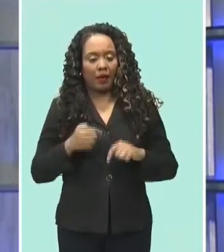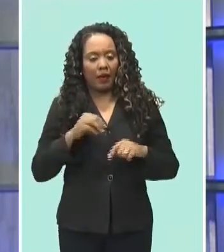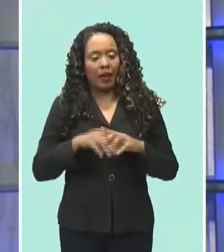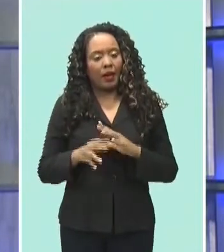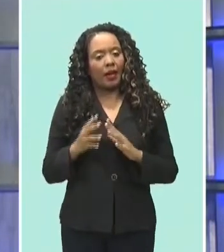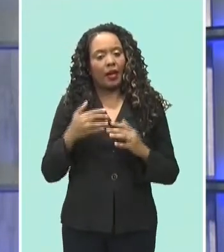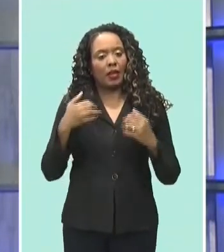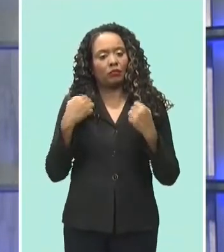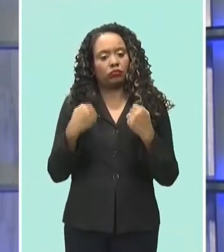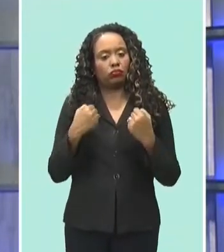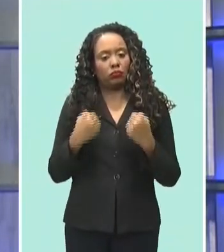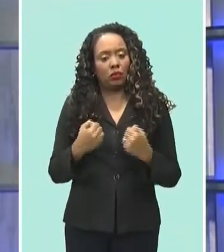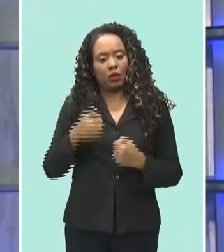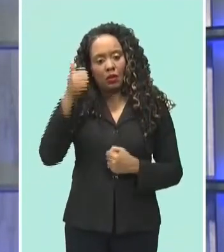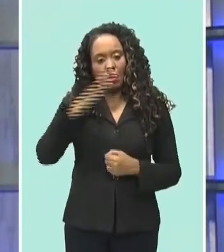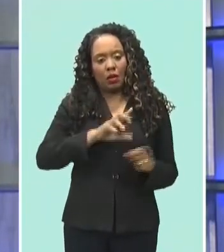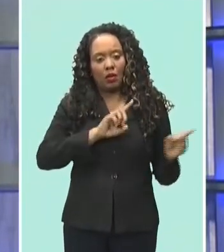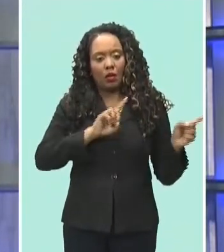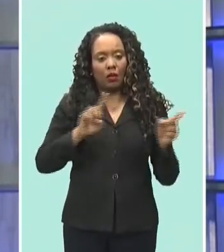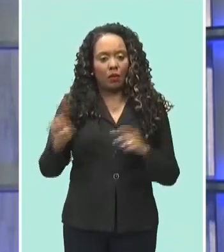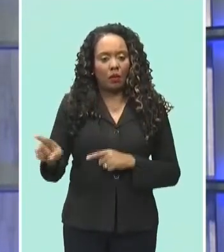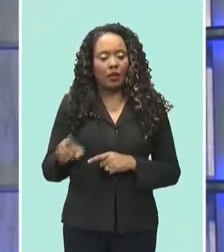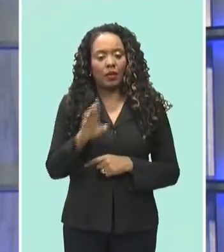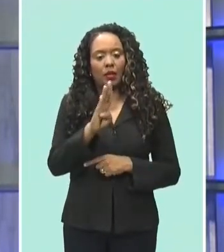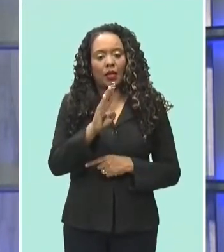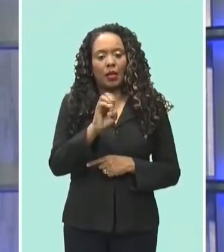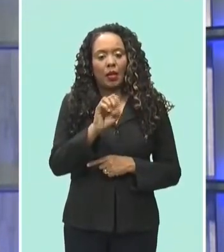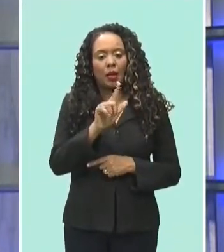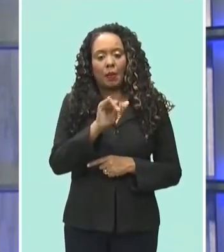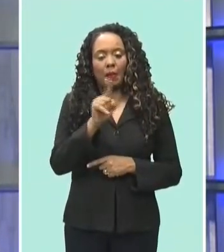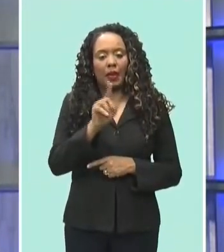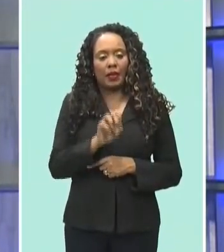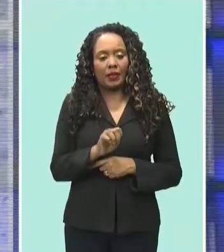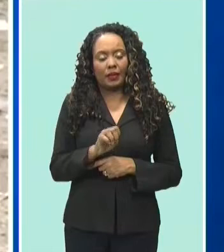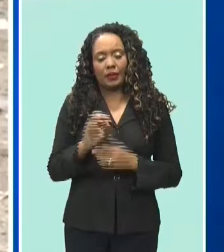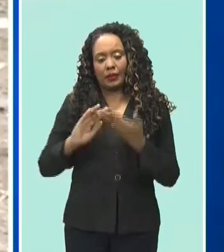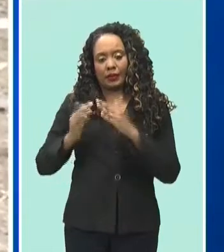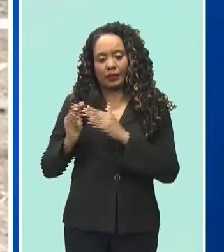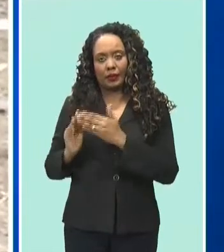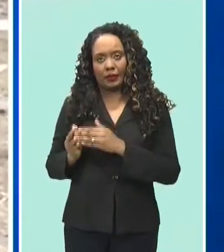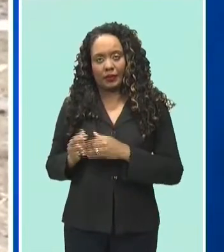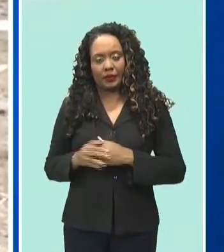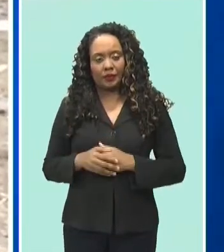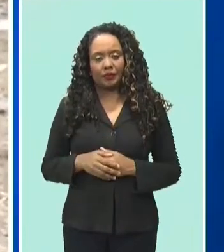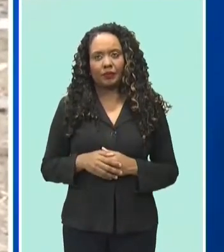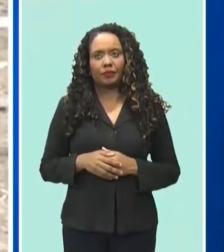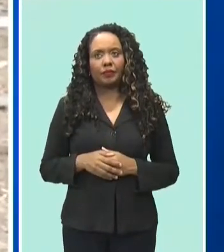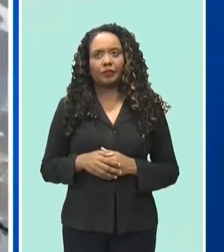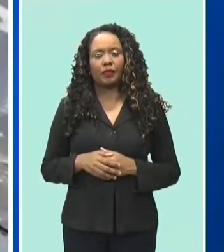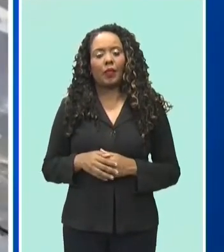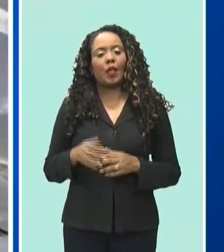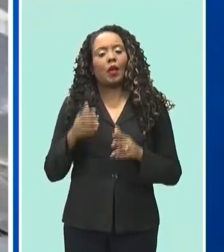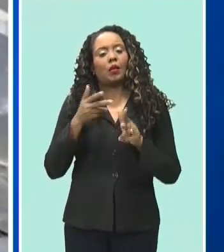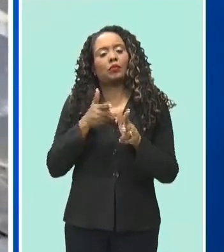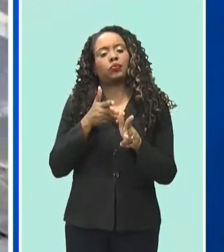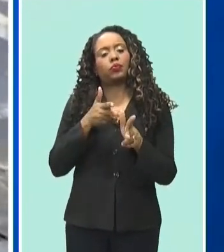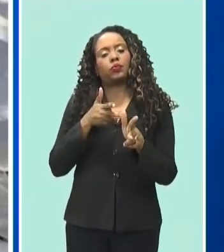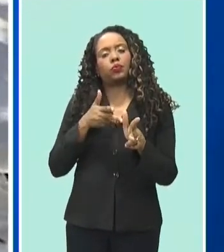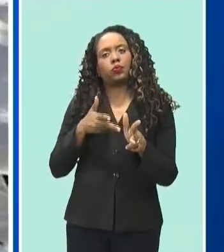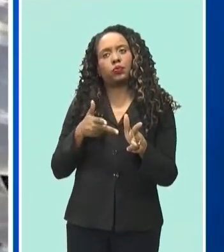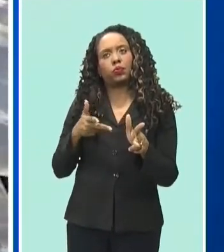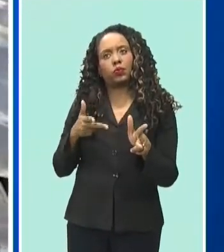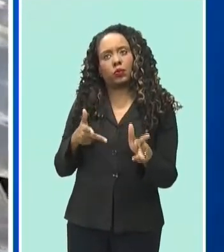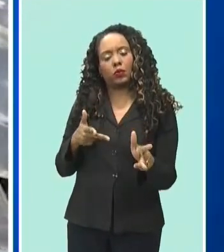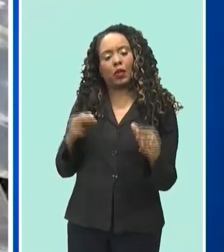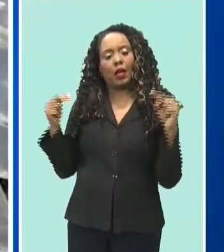He was reportedly en route to Belize City, as we hear from Channel 5. As vehicular traffic approached mile 37 on the Philip